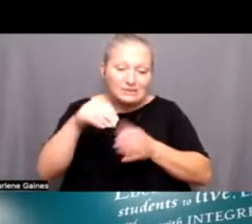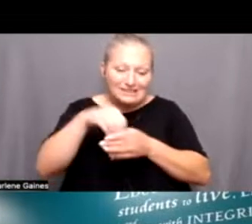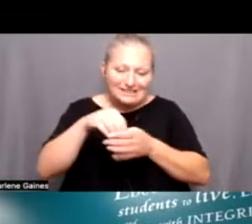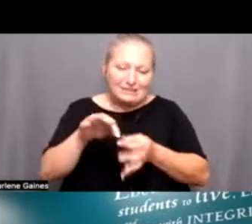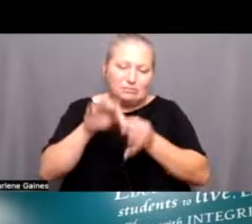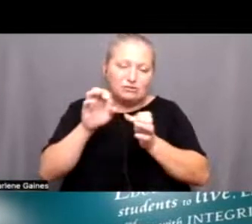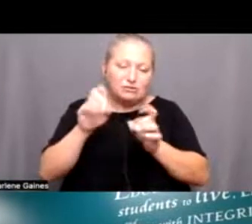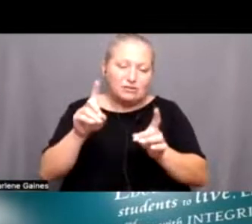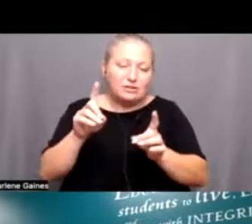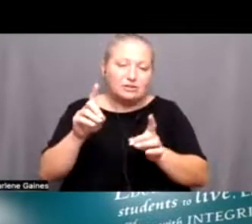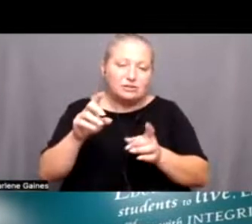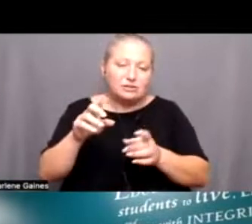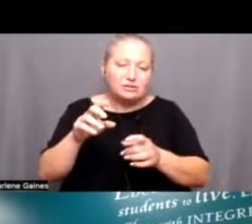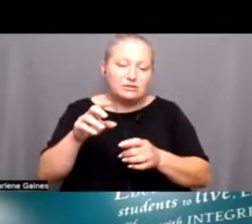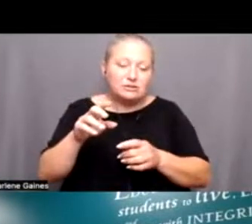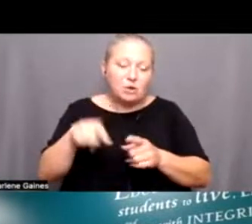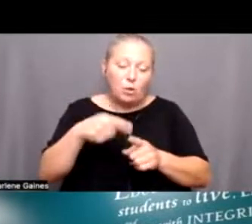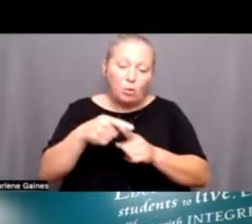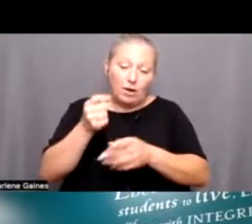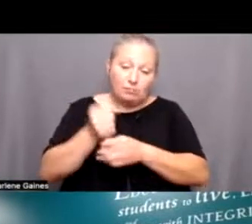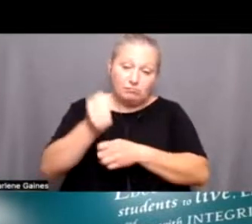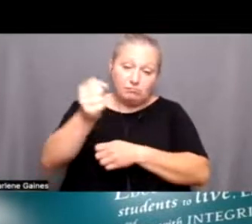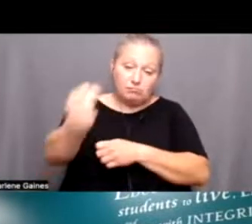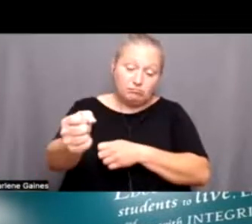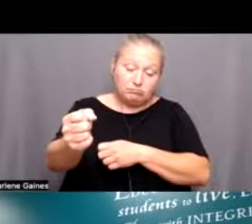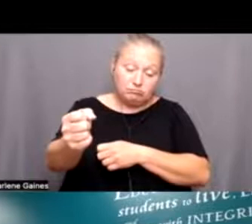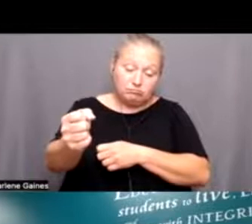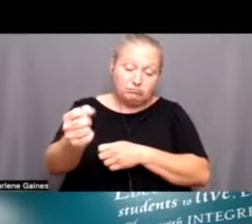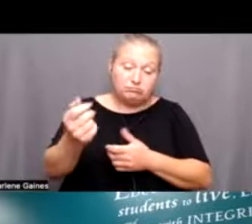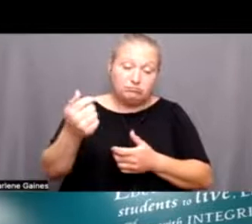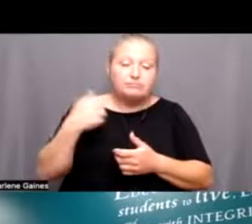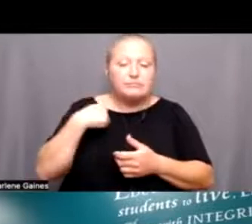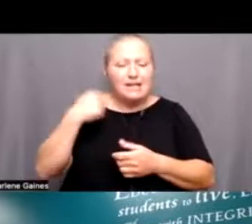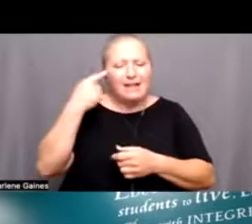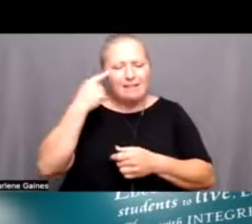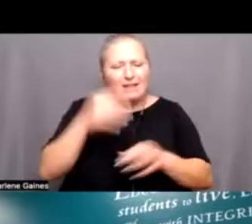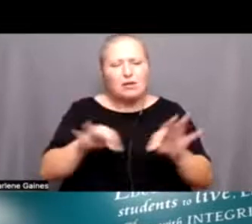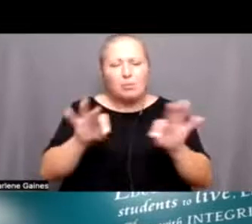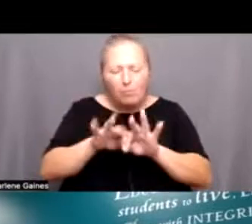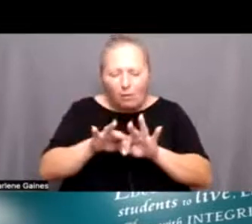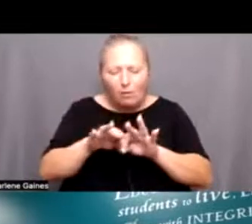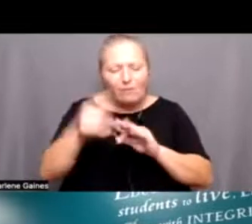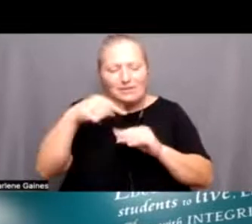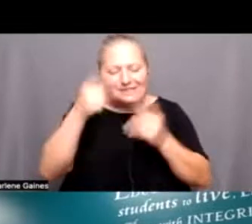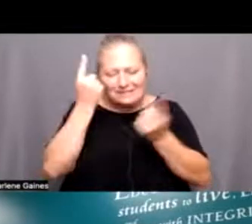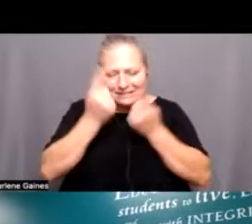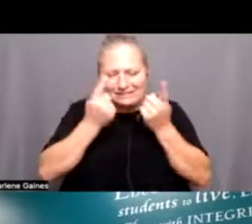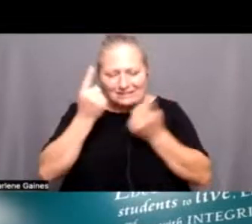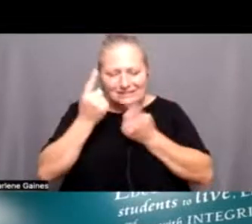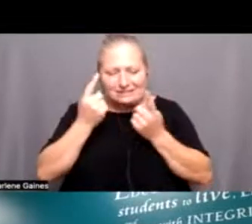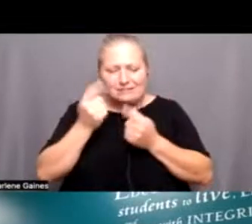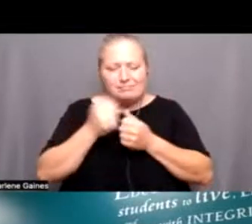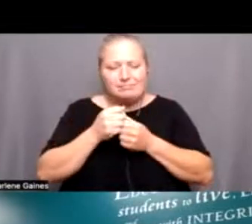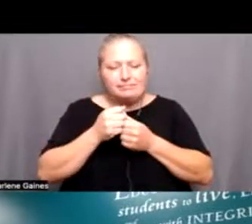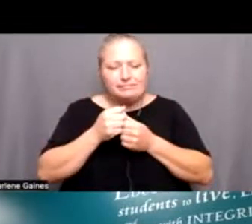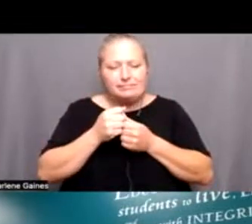education, when placing them, I think it's really important to take into consideration that